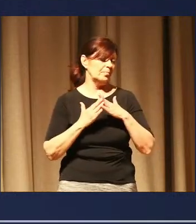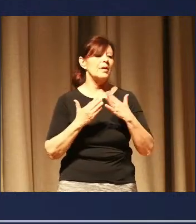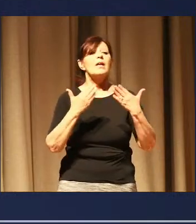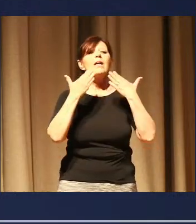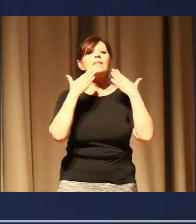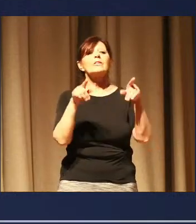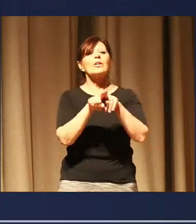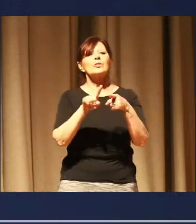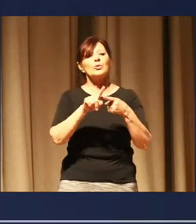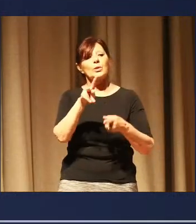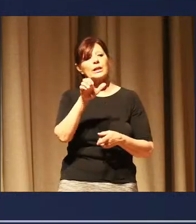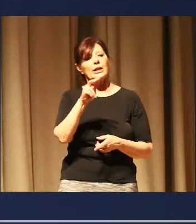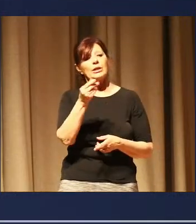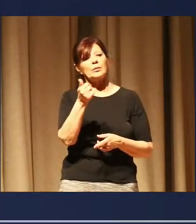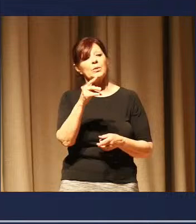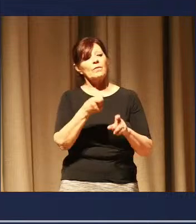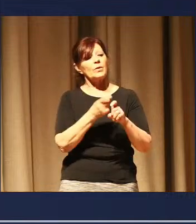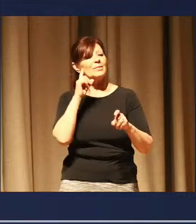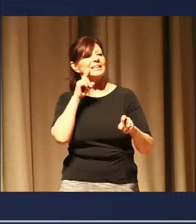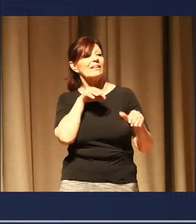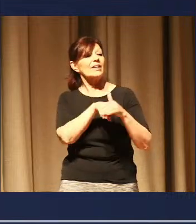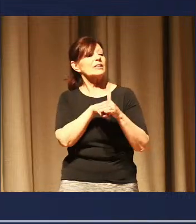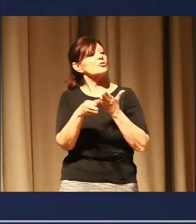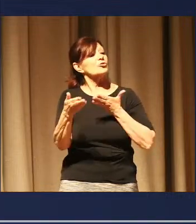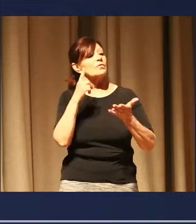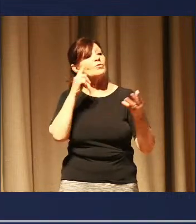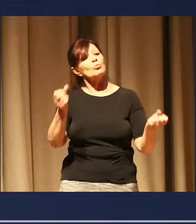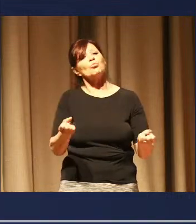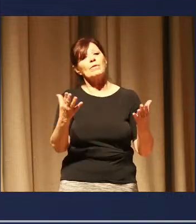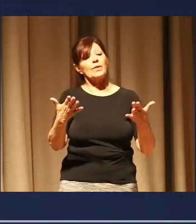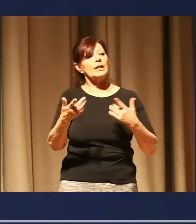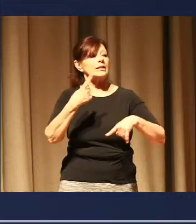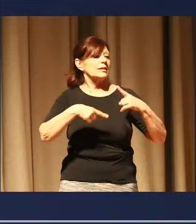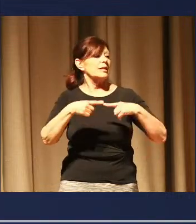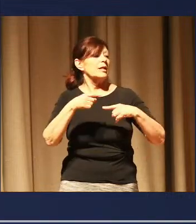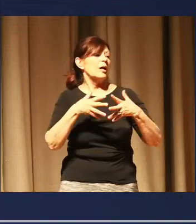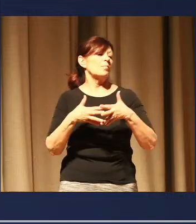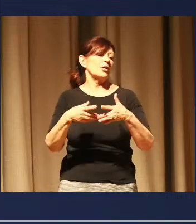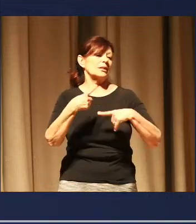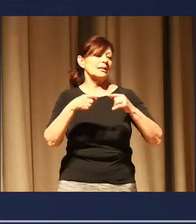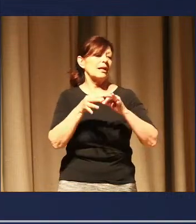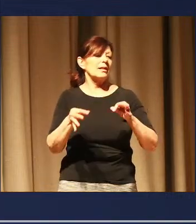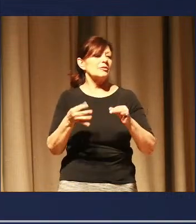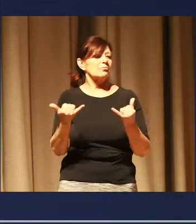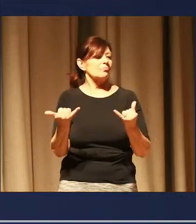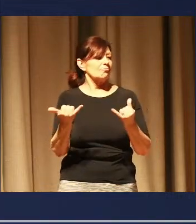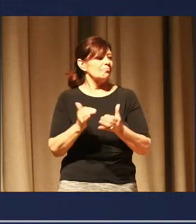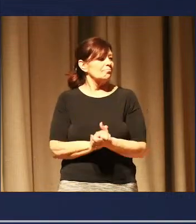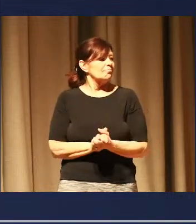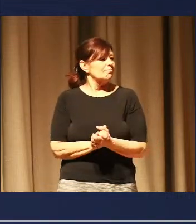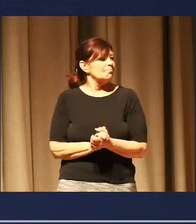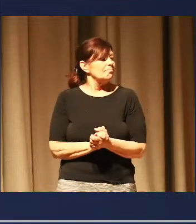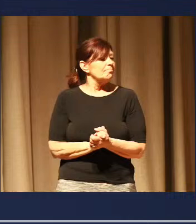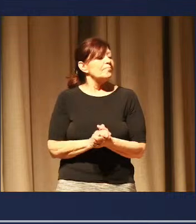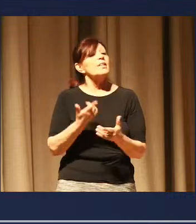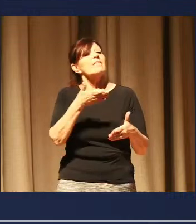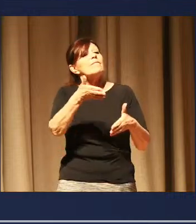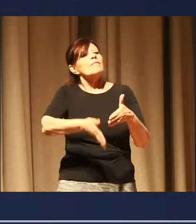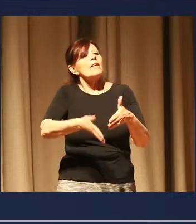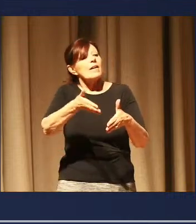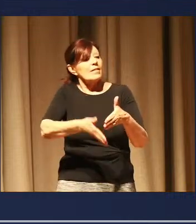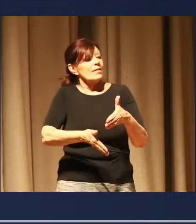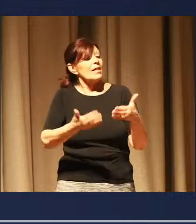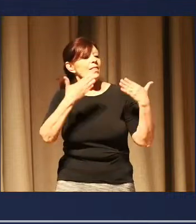Thanks also to Karen Gambino from Deaf Access Services for providing the American Sign Language translation this afternoon. And